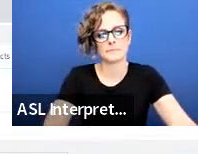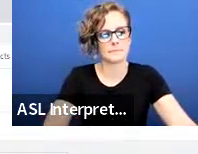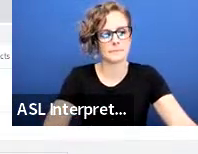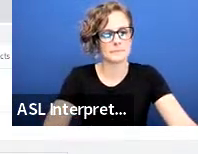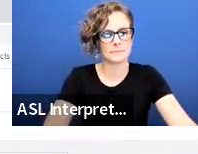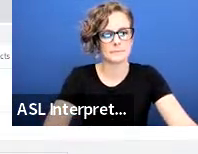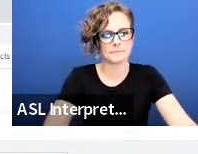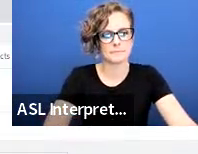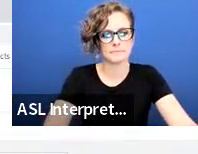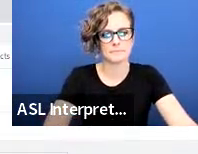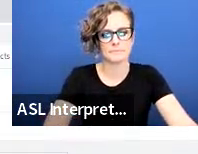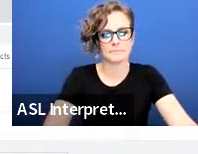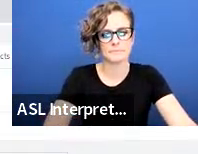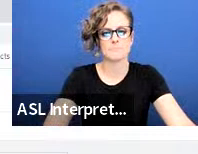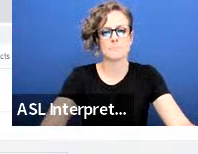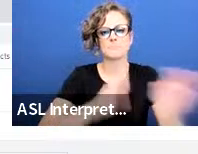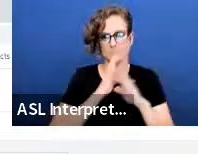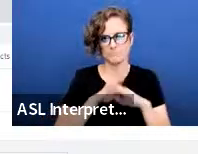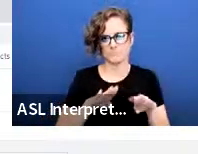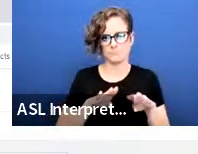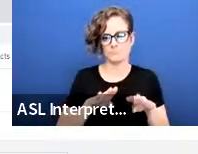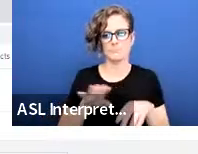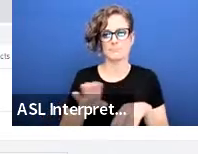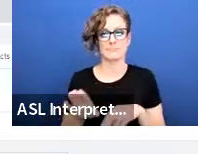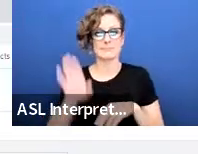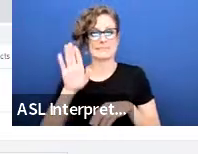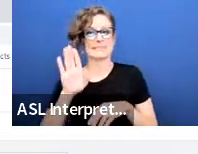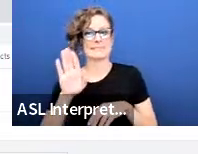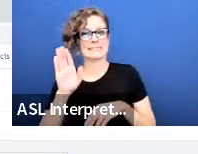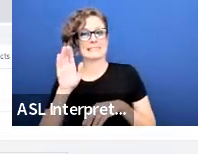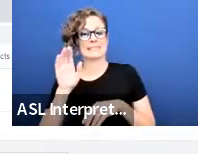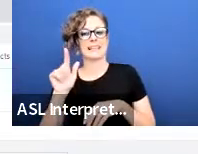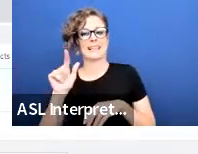All right, well, because I'm in this room and I'm